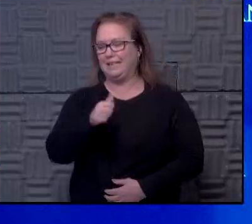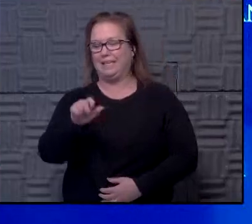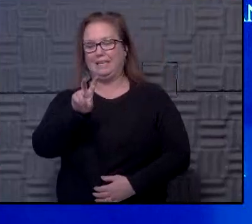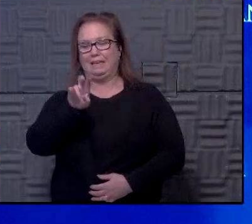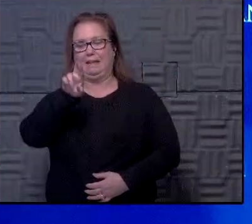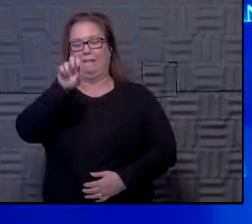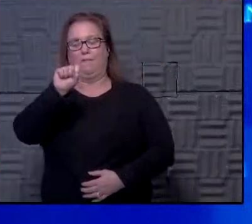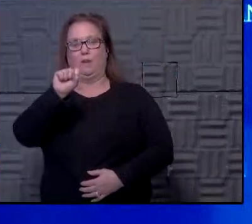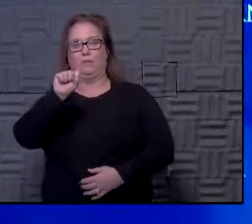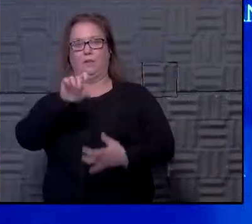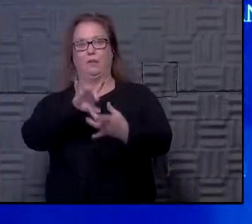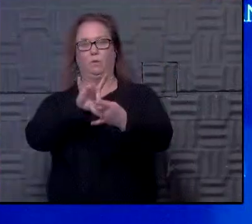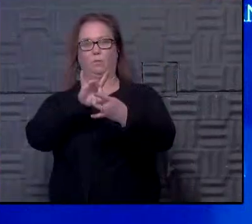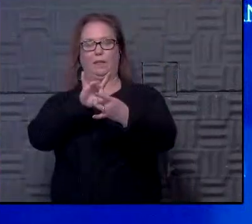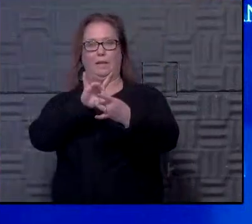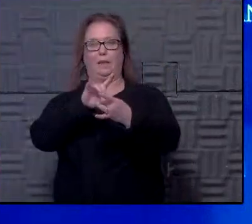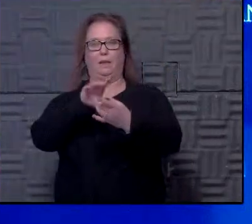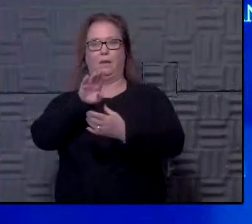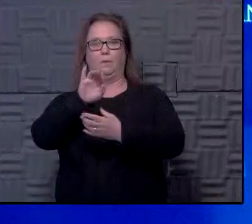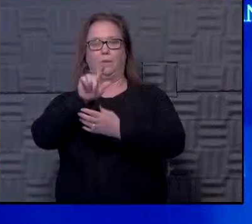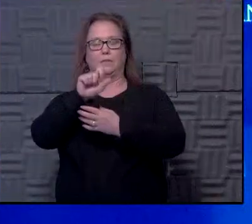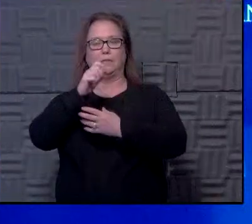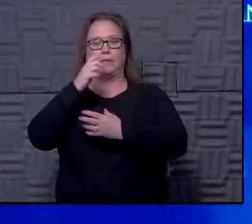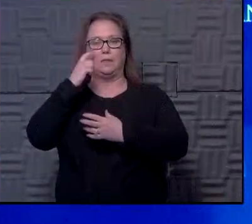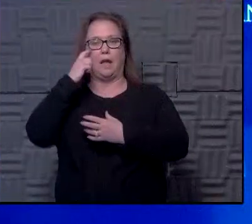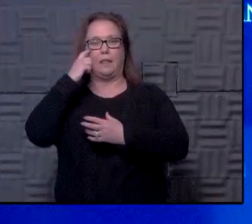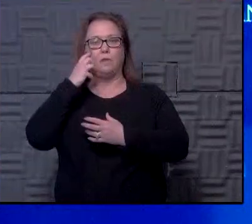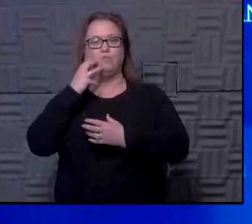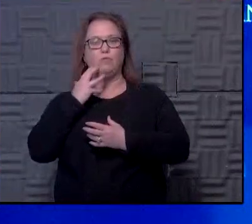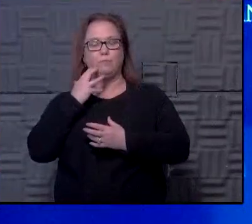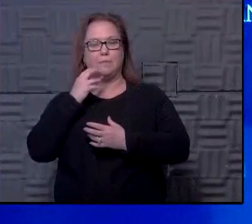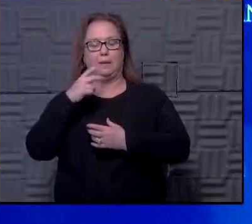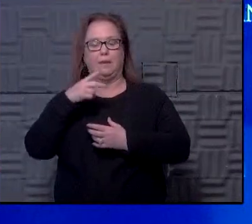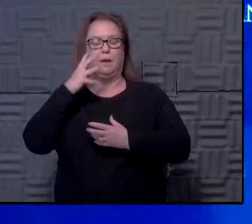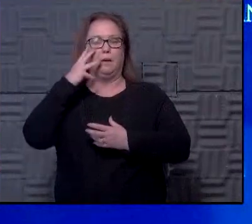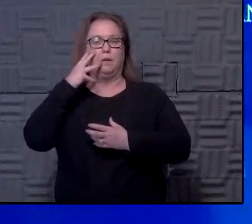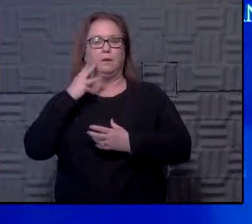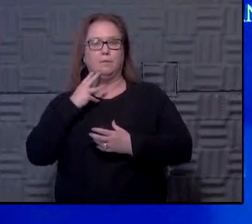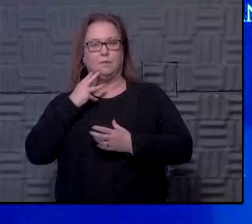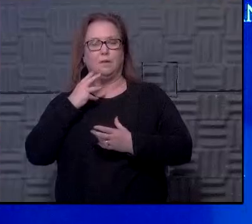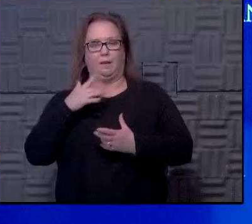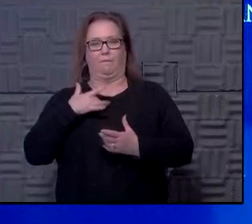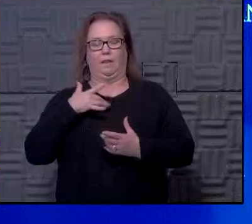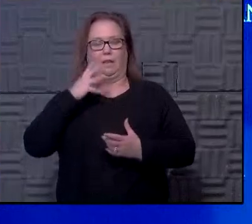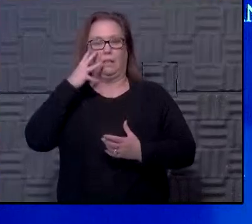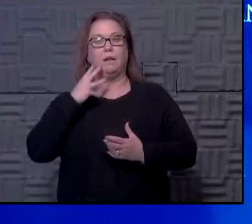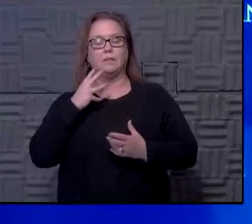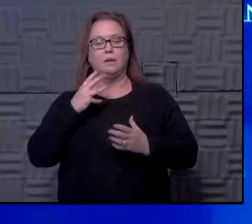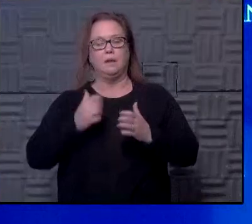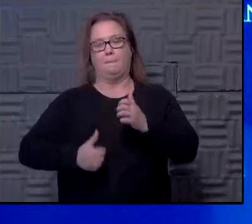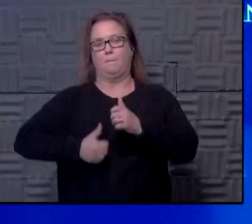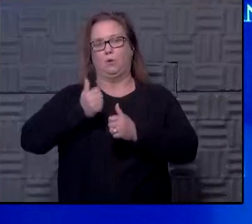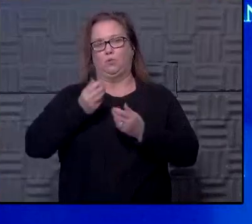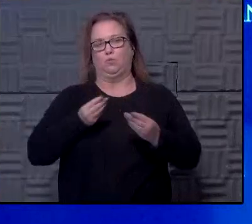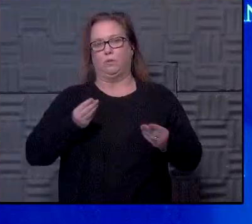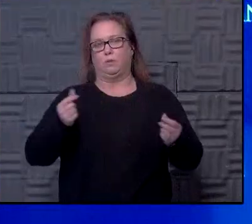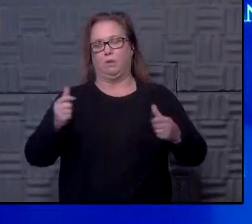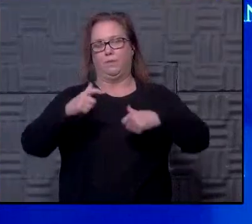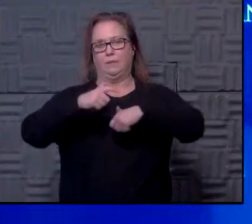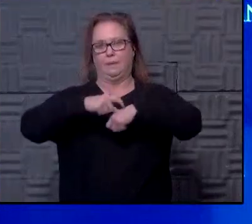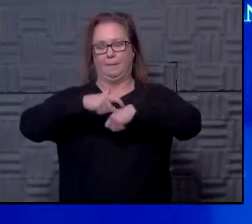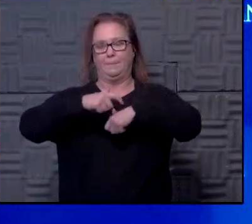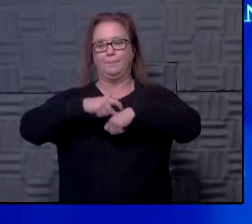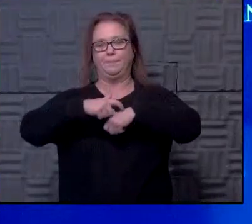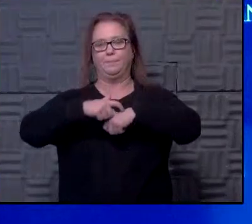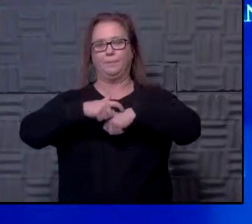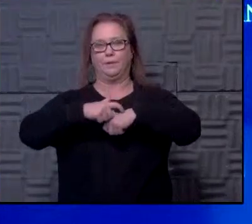know is associated with Bell's palsy, and it's kind of a droopiness of one eyelid and one side of your face and a little loss of sensation, and most of those resolve over time.